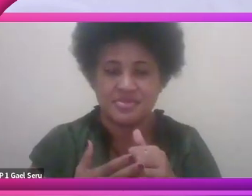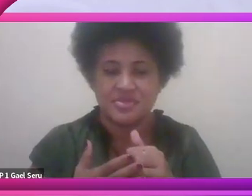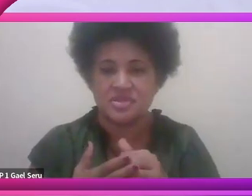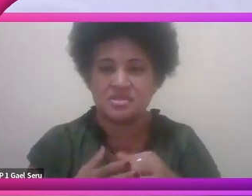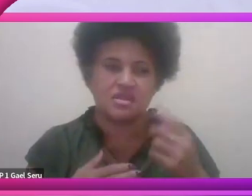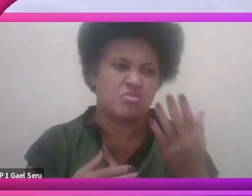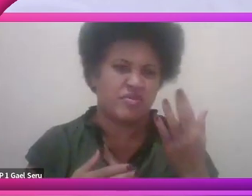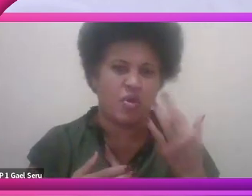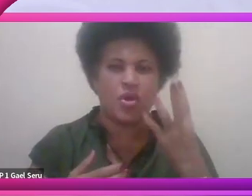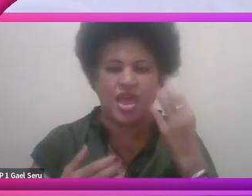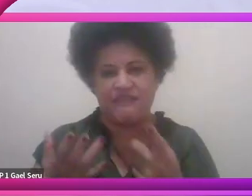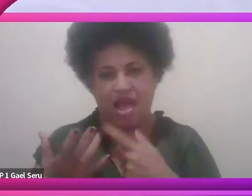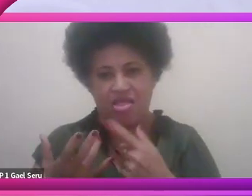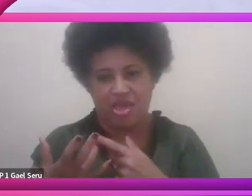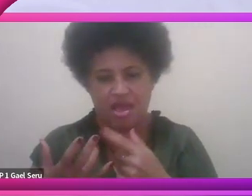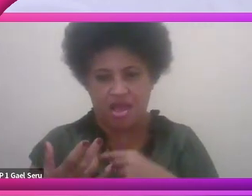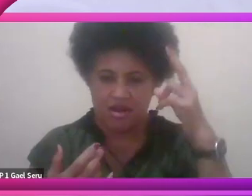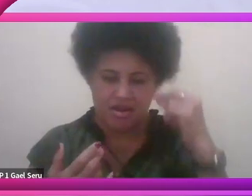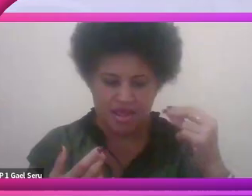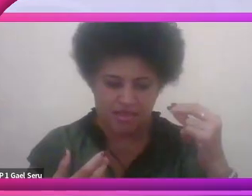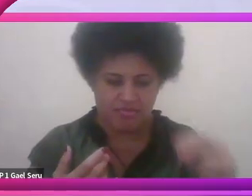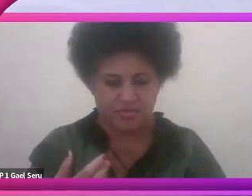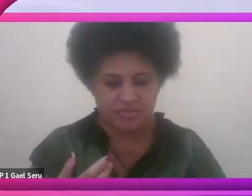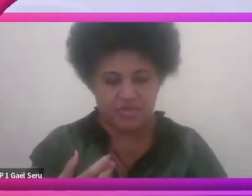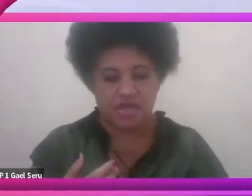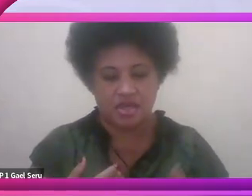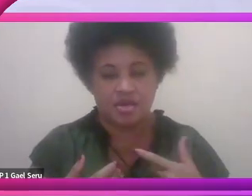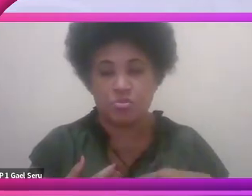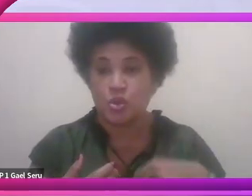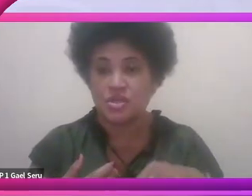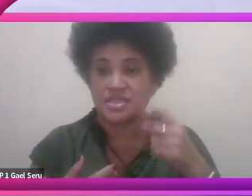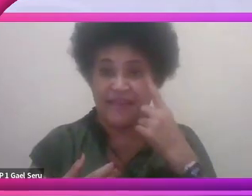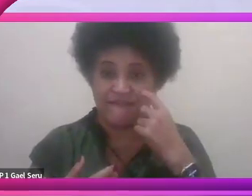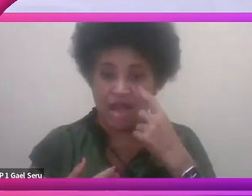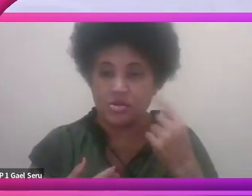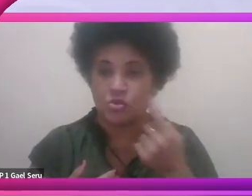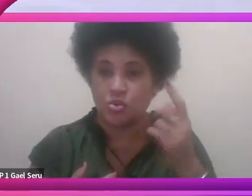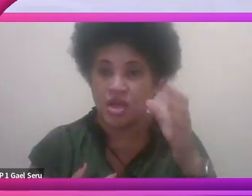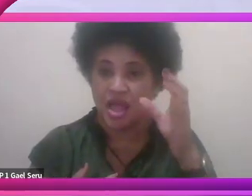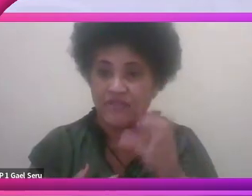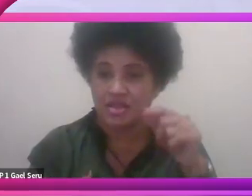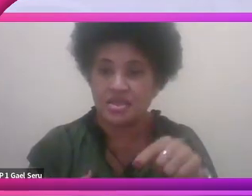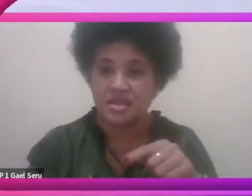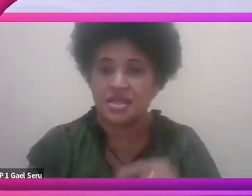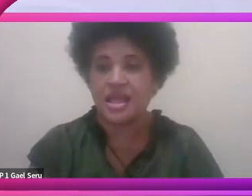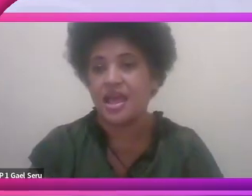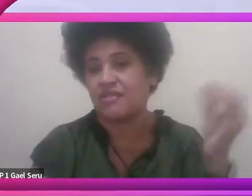LAV, because they found that the person that got AIDS, full-blown AIDS, have lymph node enlarged in